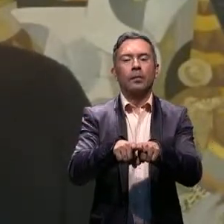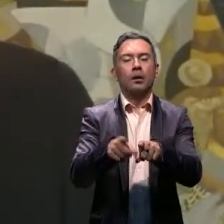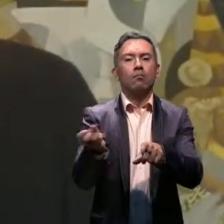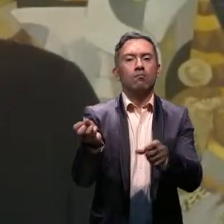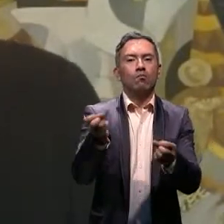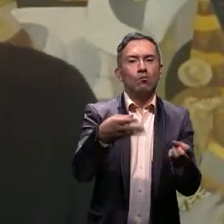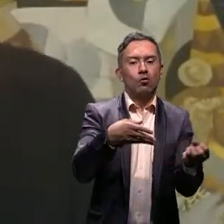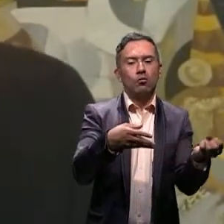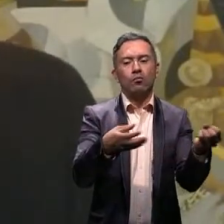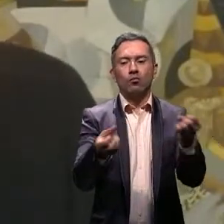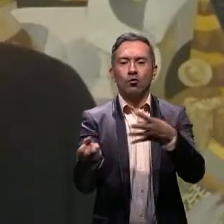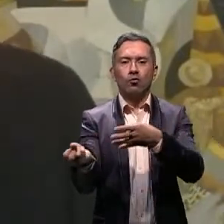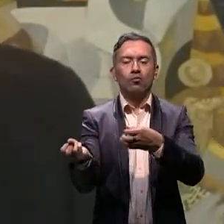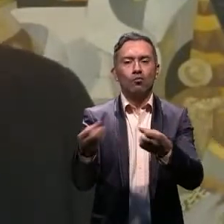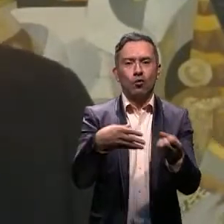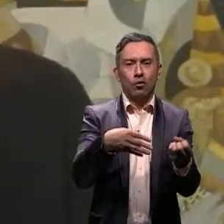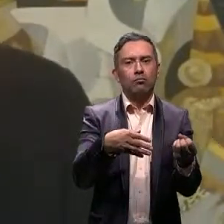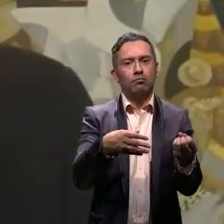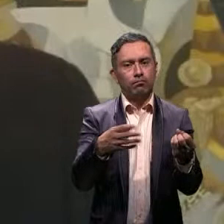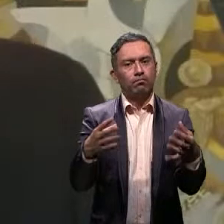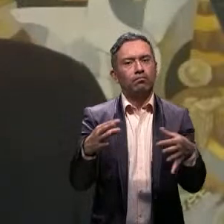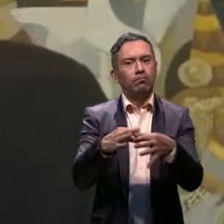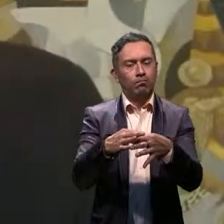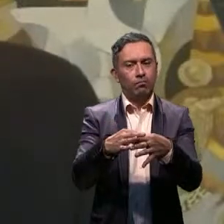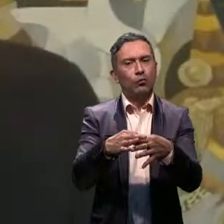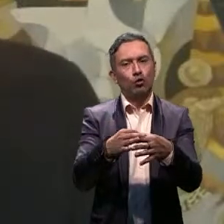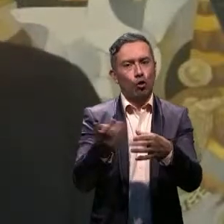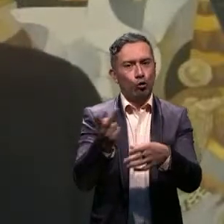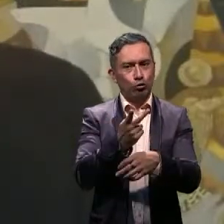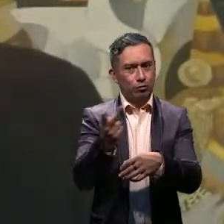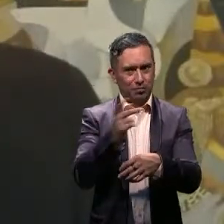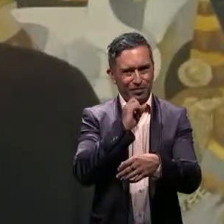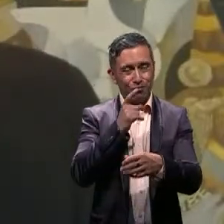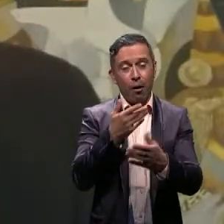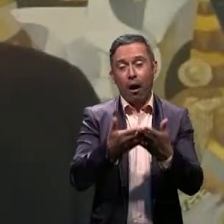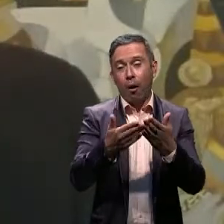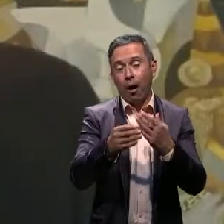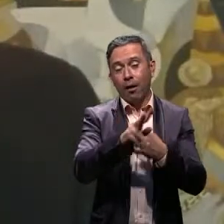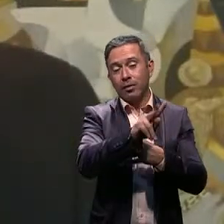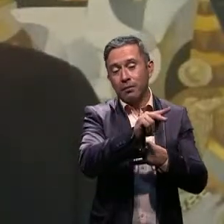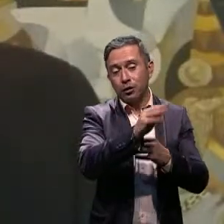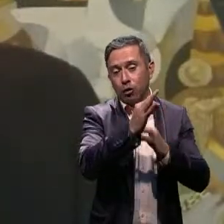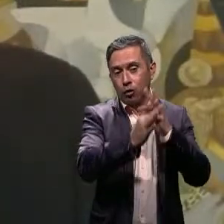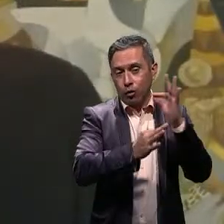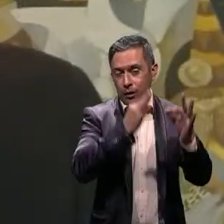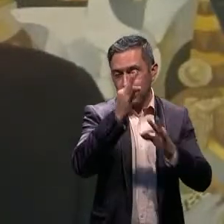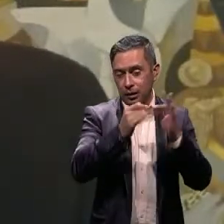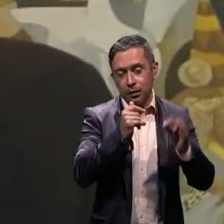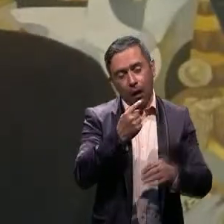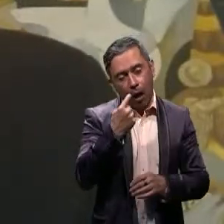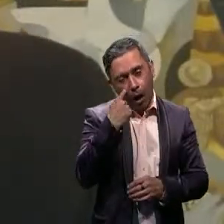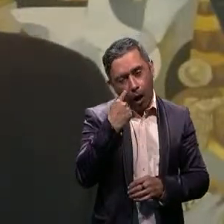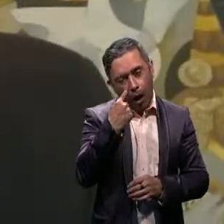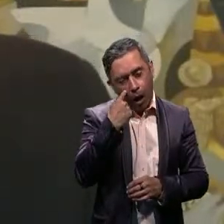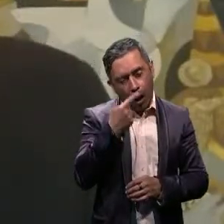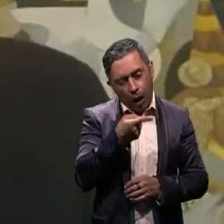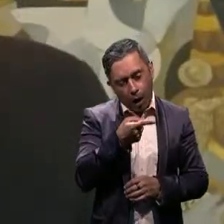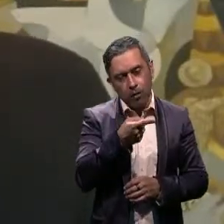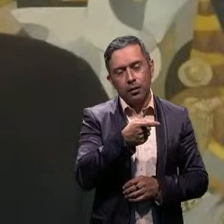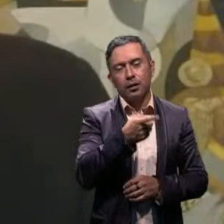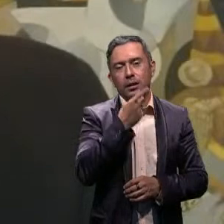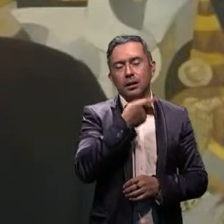like a coexistence when they give feedback to each other one. It's very common to see that